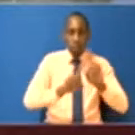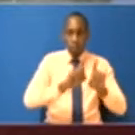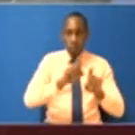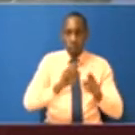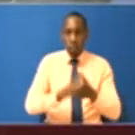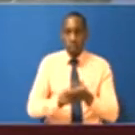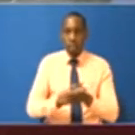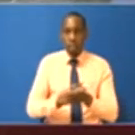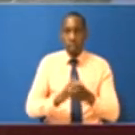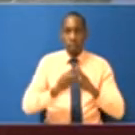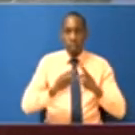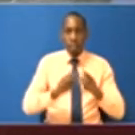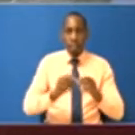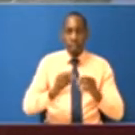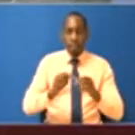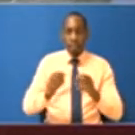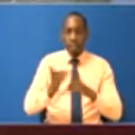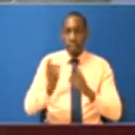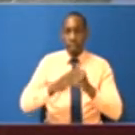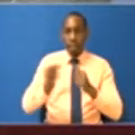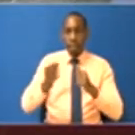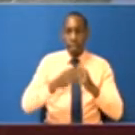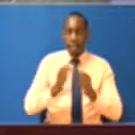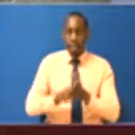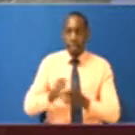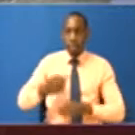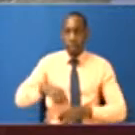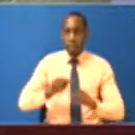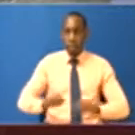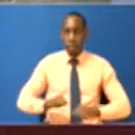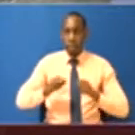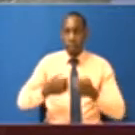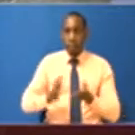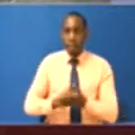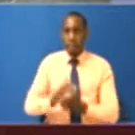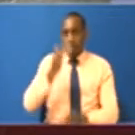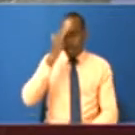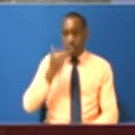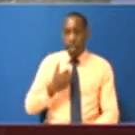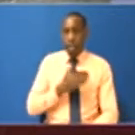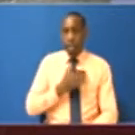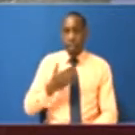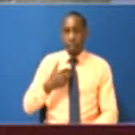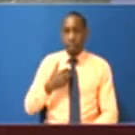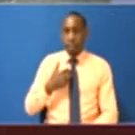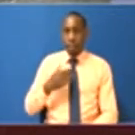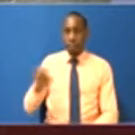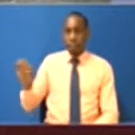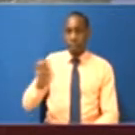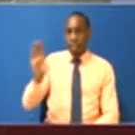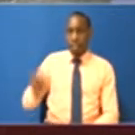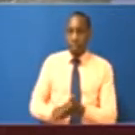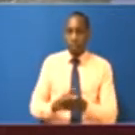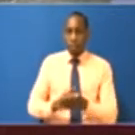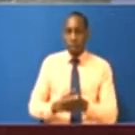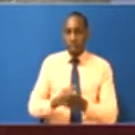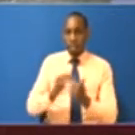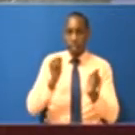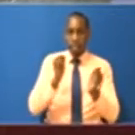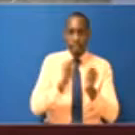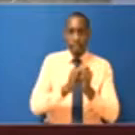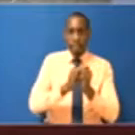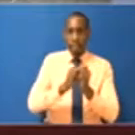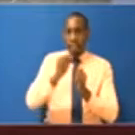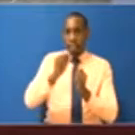will take office come the 9th of august we're still live here from the catholic university of eastern africa we now have another 10 to 15